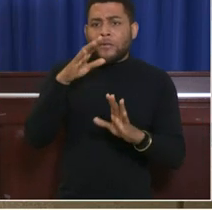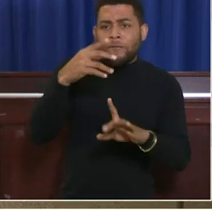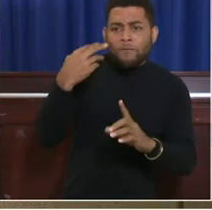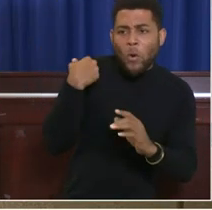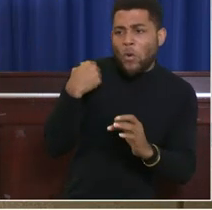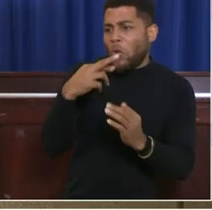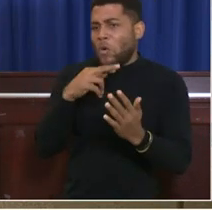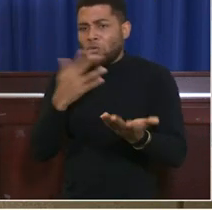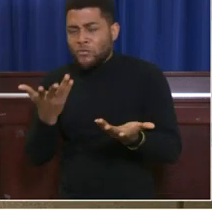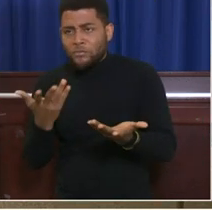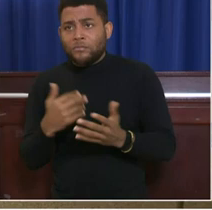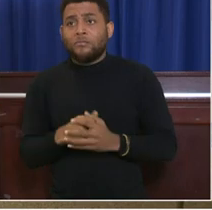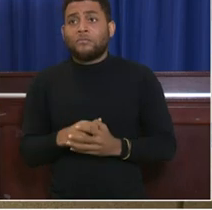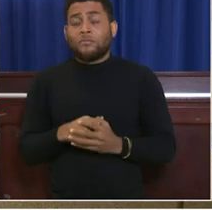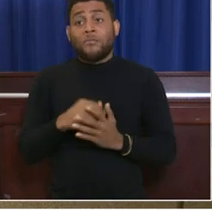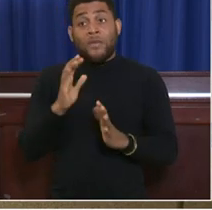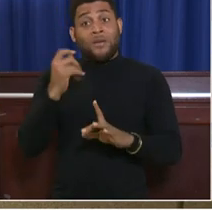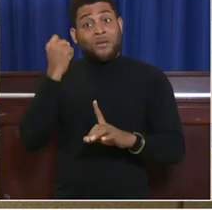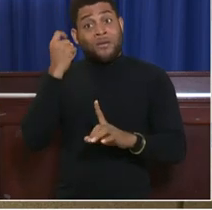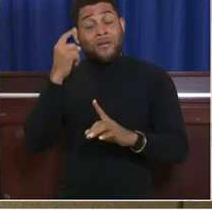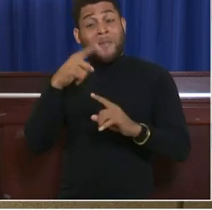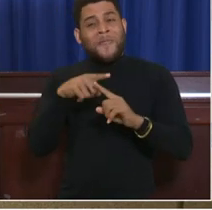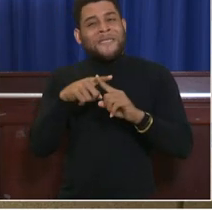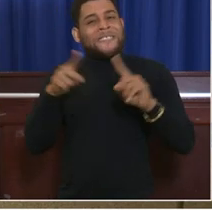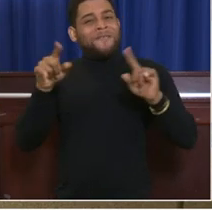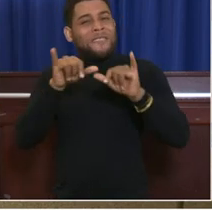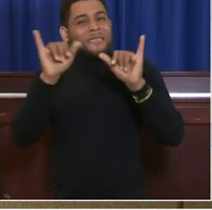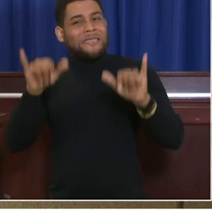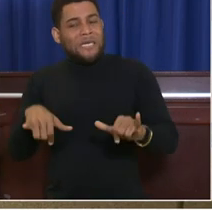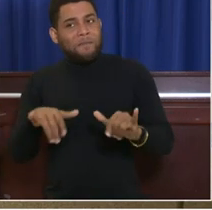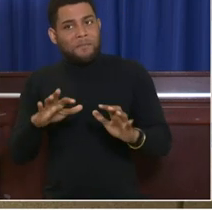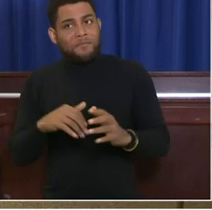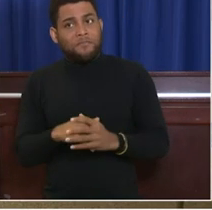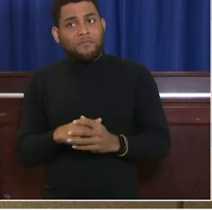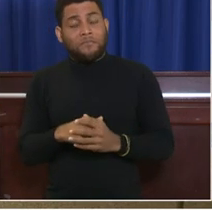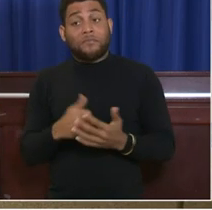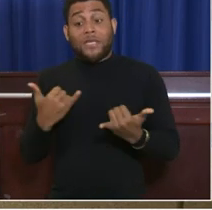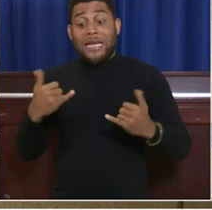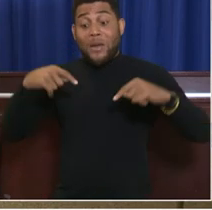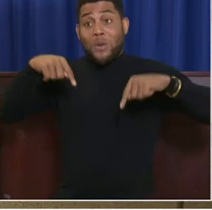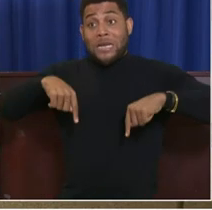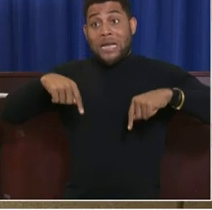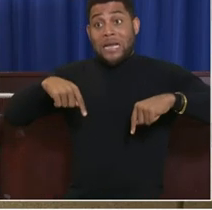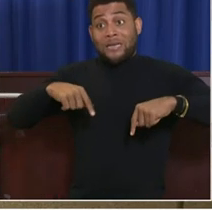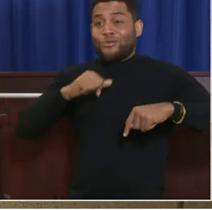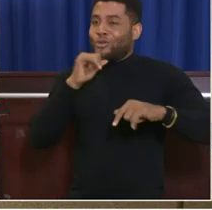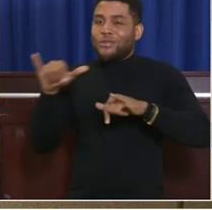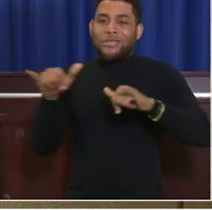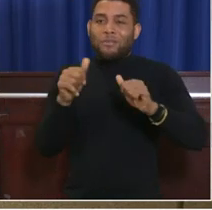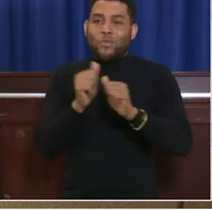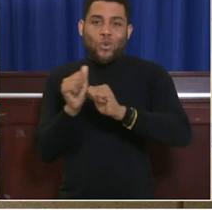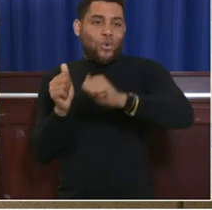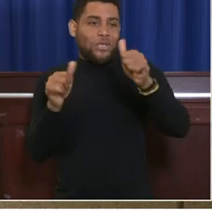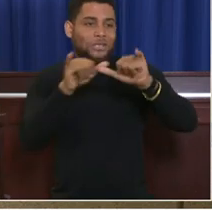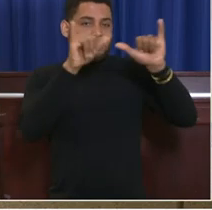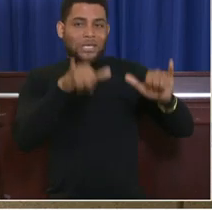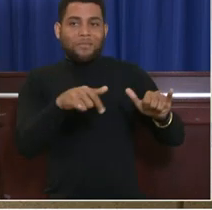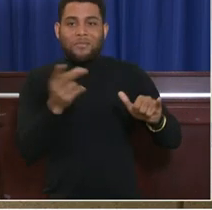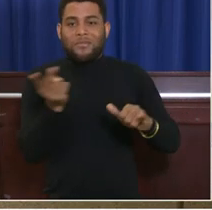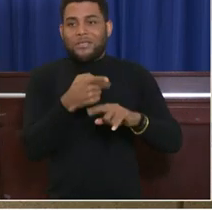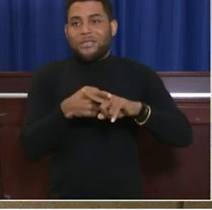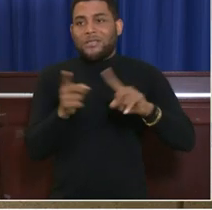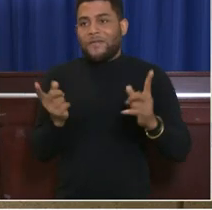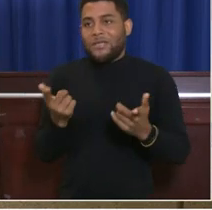office. They do here, and people have to understand a consequence of that is there is always going to be a large percentage of cases in this